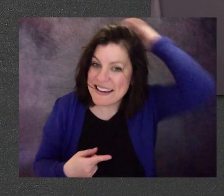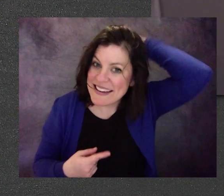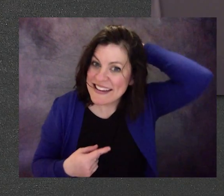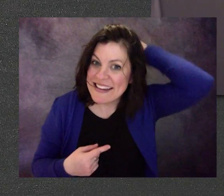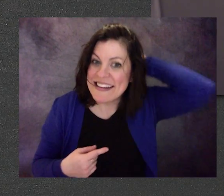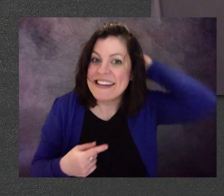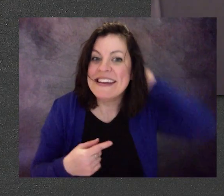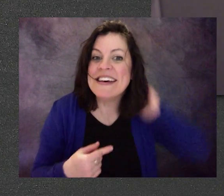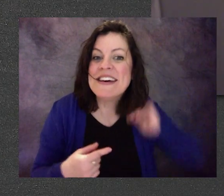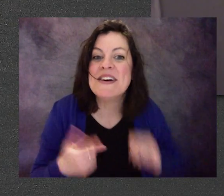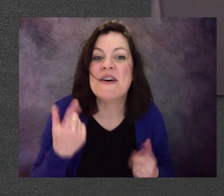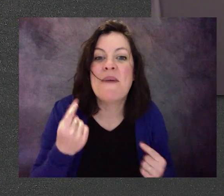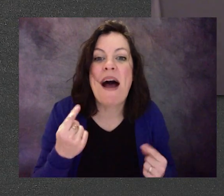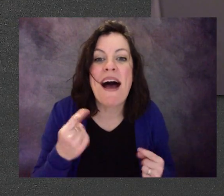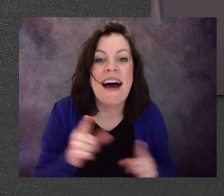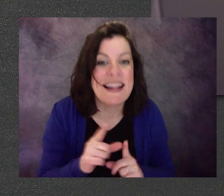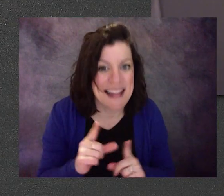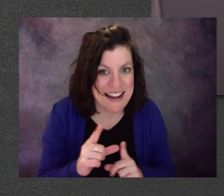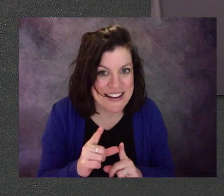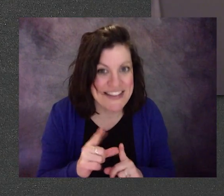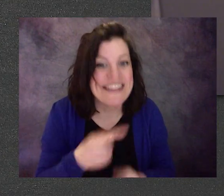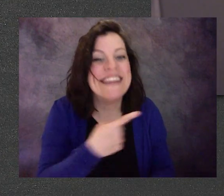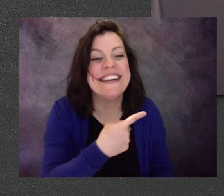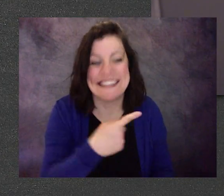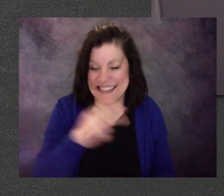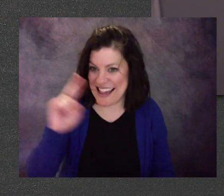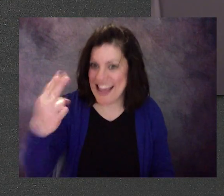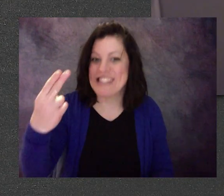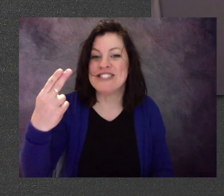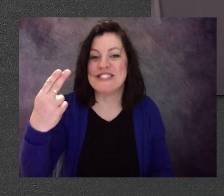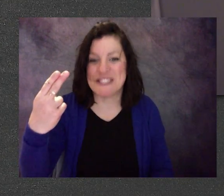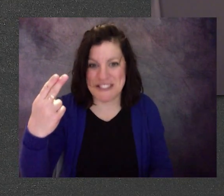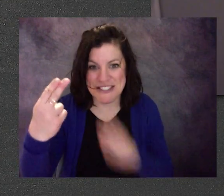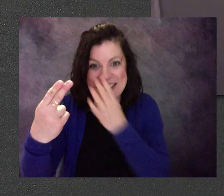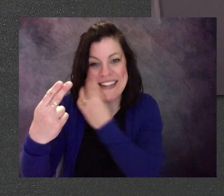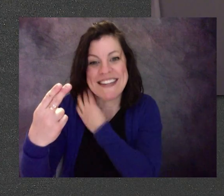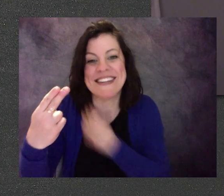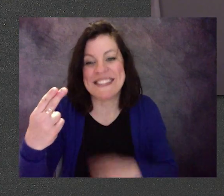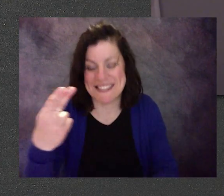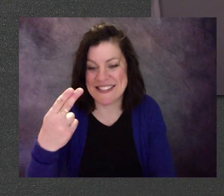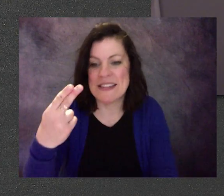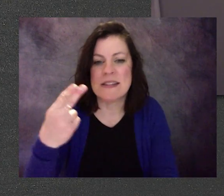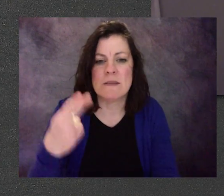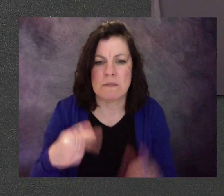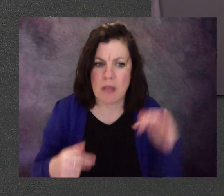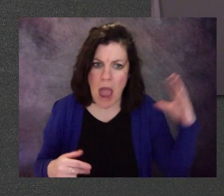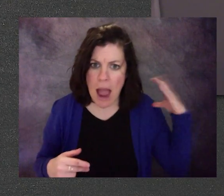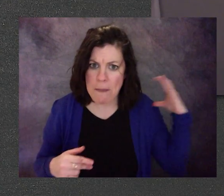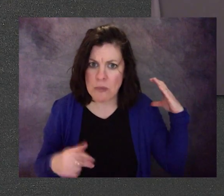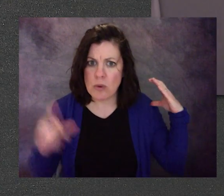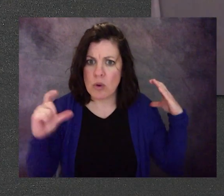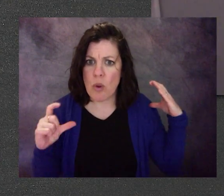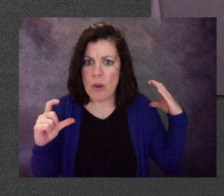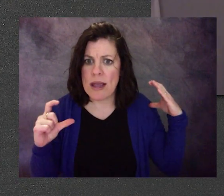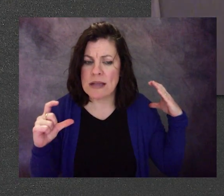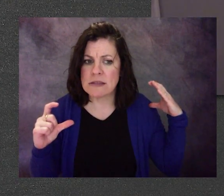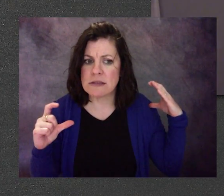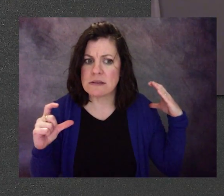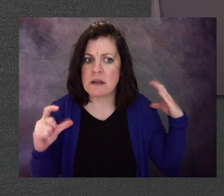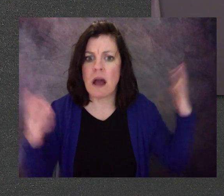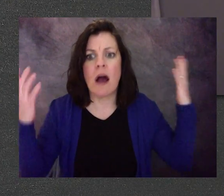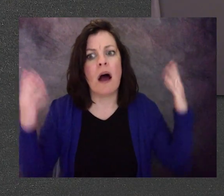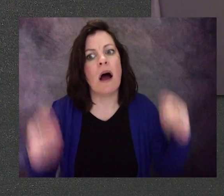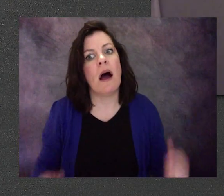is? This is the letter H, and is this a capital H or a lowercase h? Oh, this is